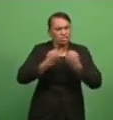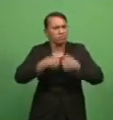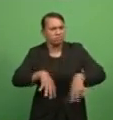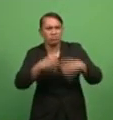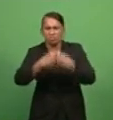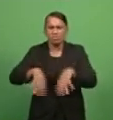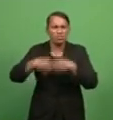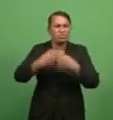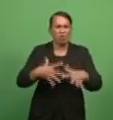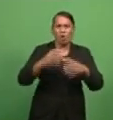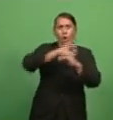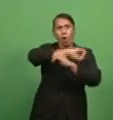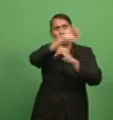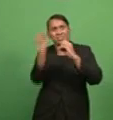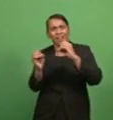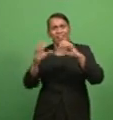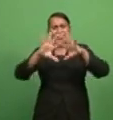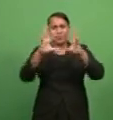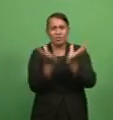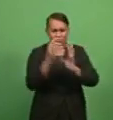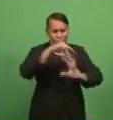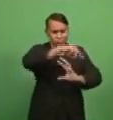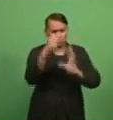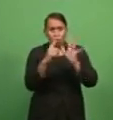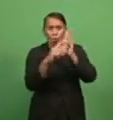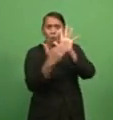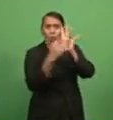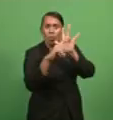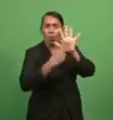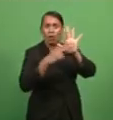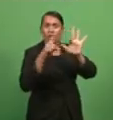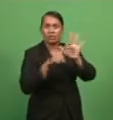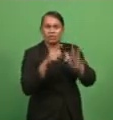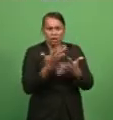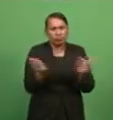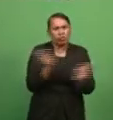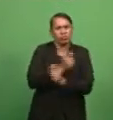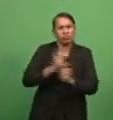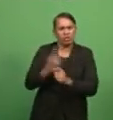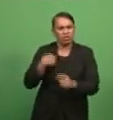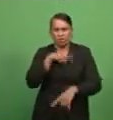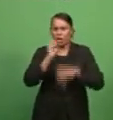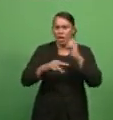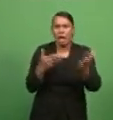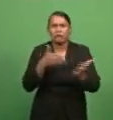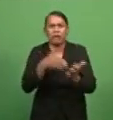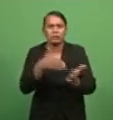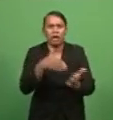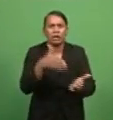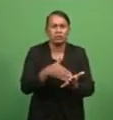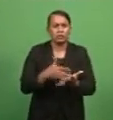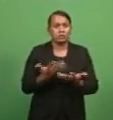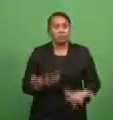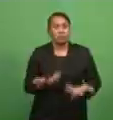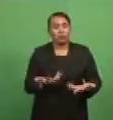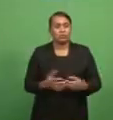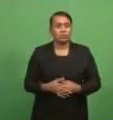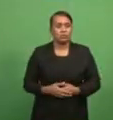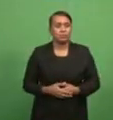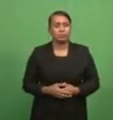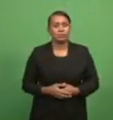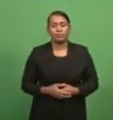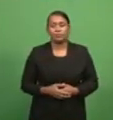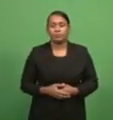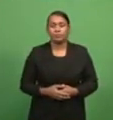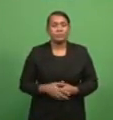in climate change. As well as if there is an emission with the medium GWP, which is HFC